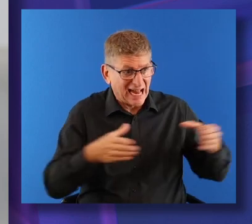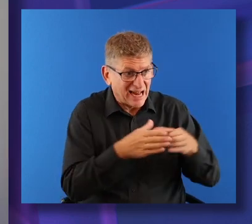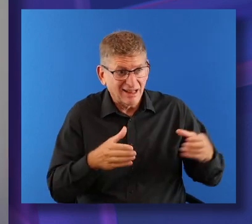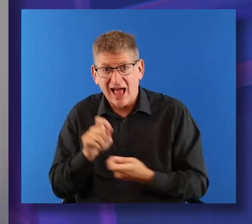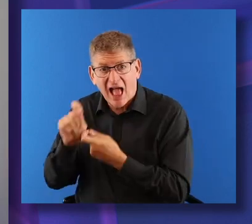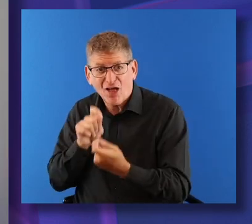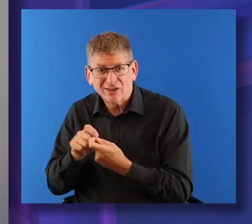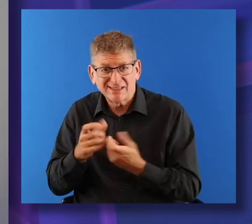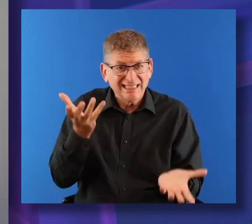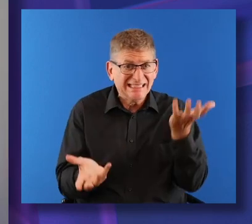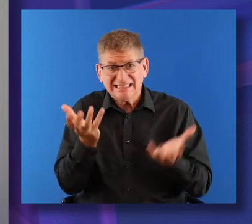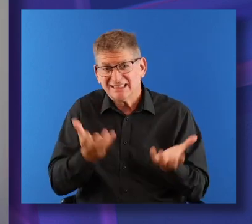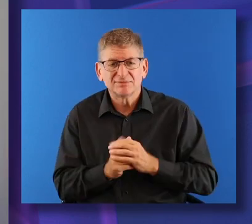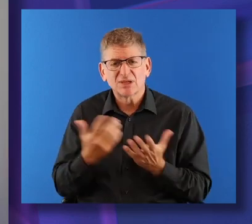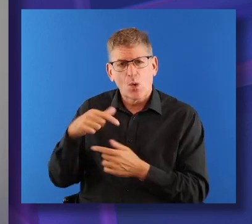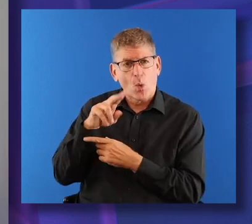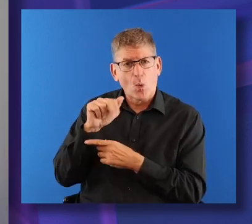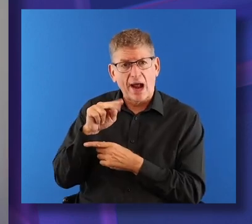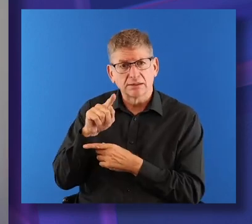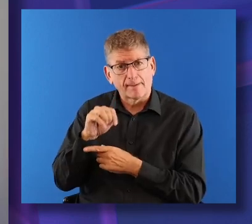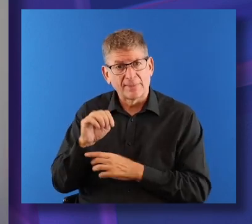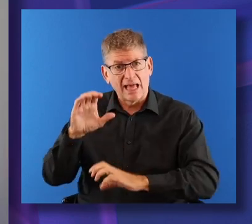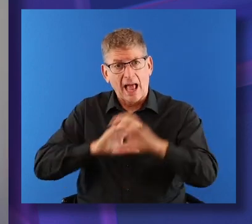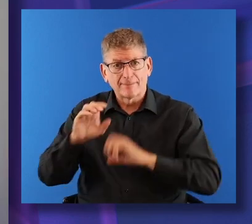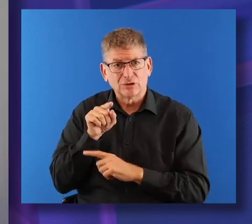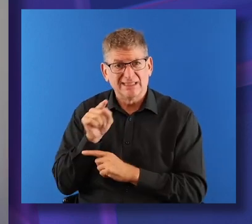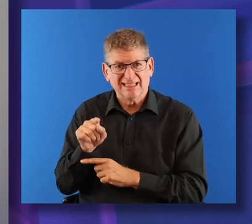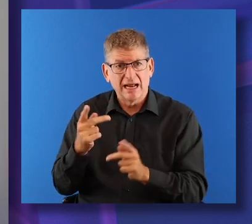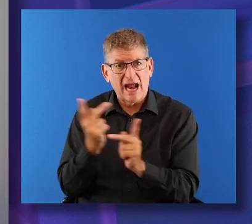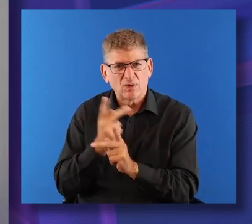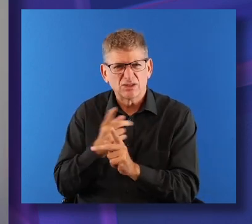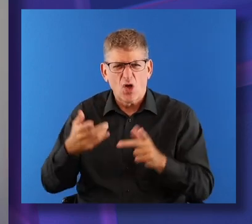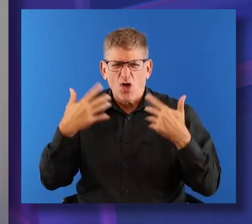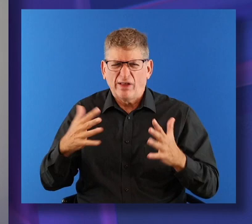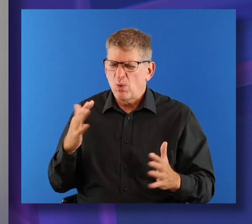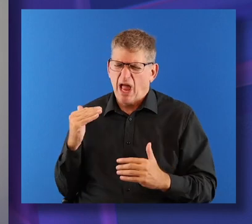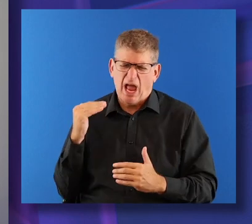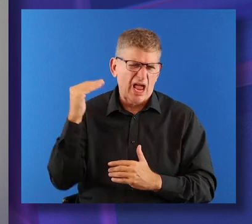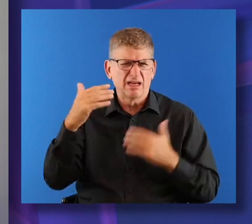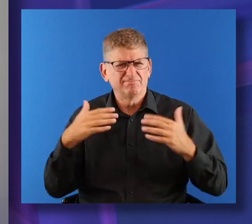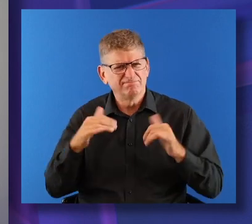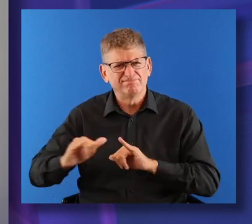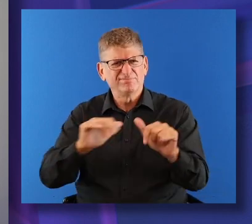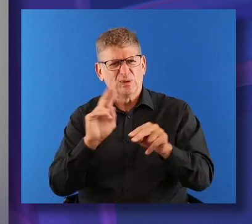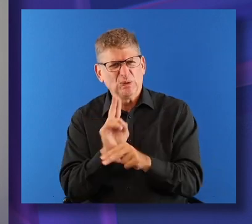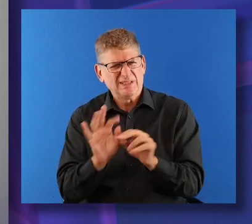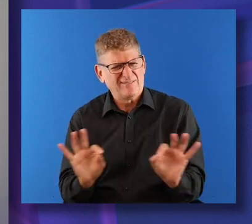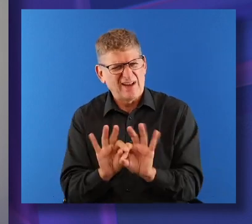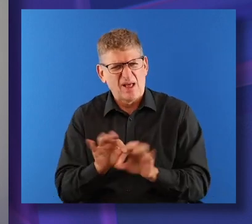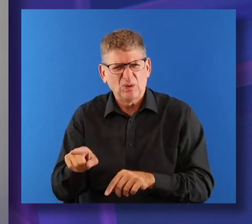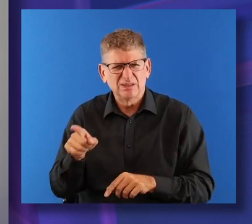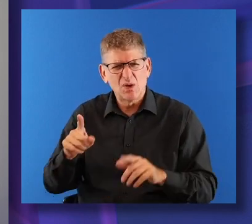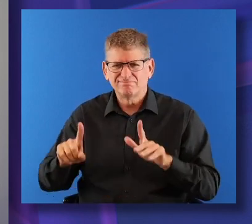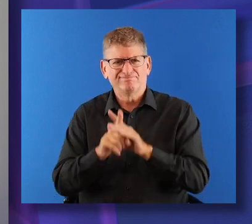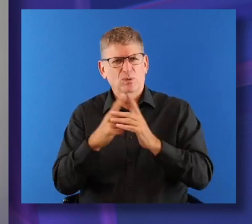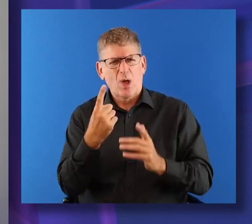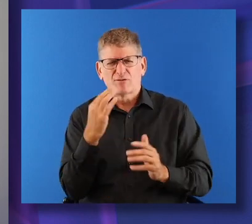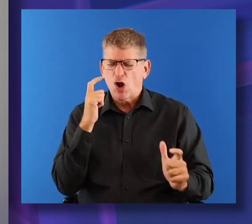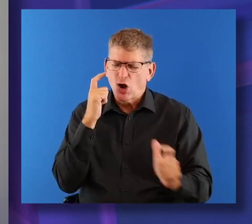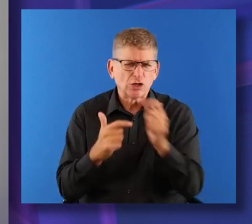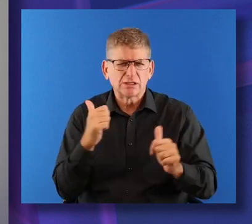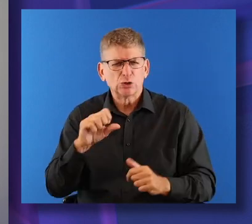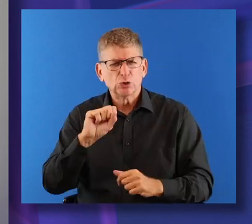workloads. However, we've recently seen the emergence of a new way to exploit deep learning as a powerful tool to address